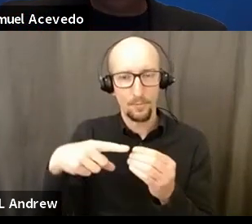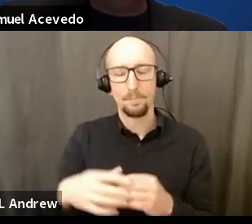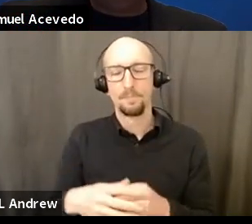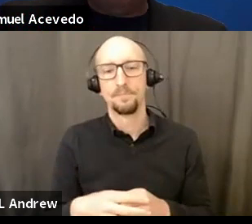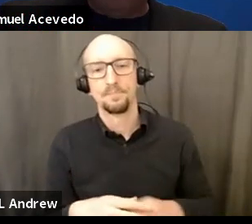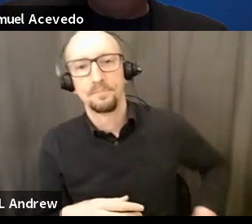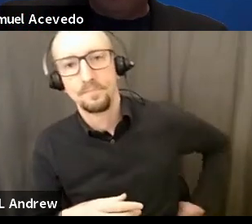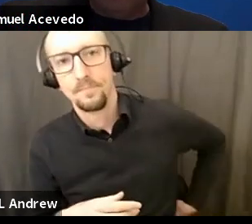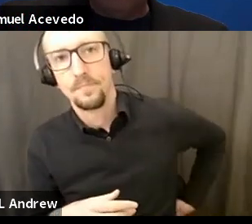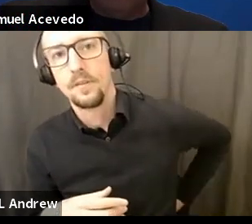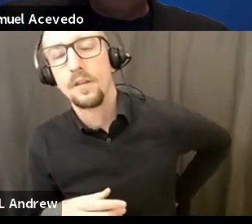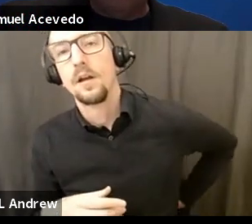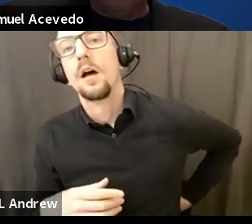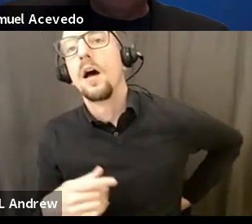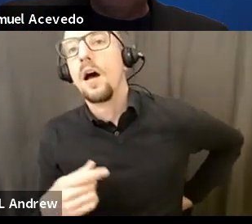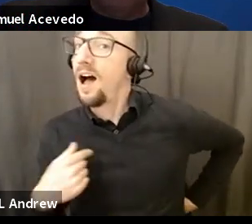that we park